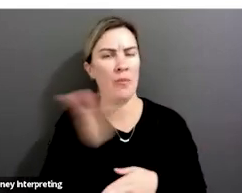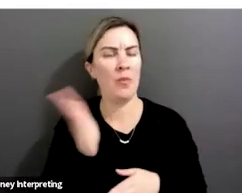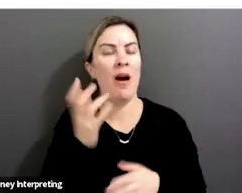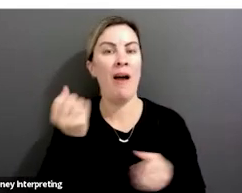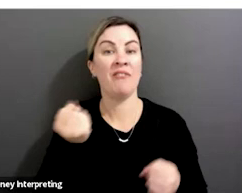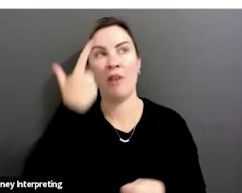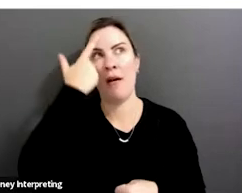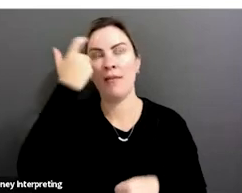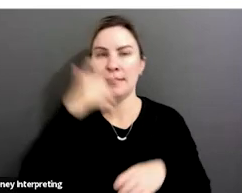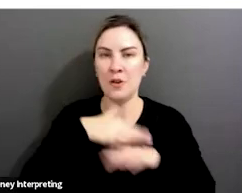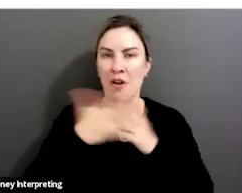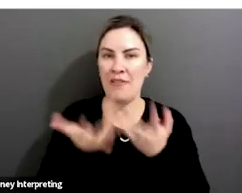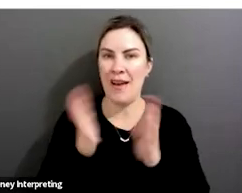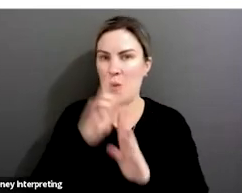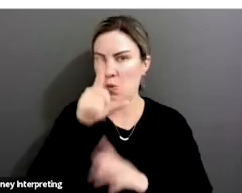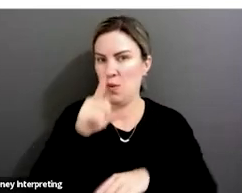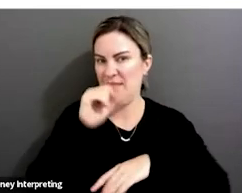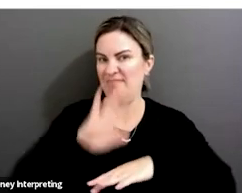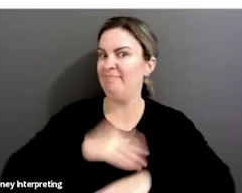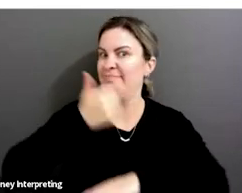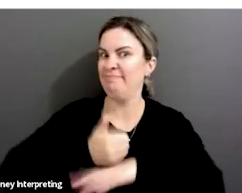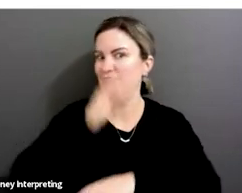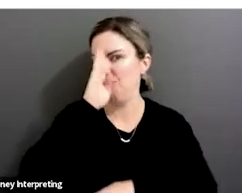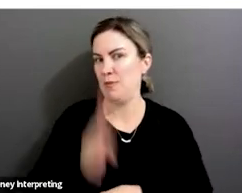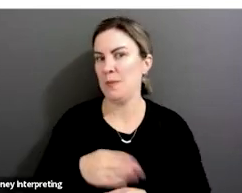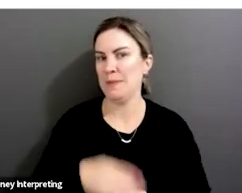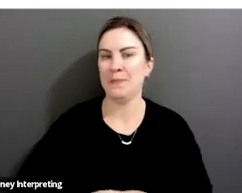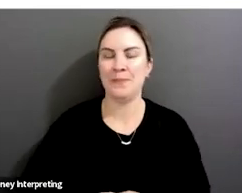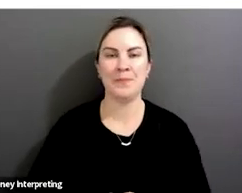your practices that you can implement straight away. Next slide, please.